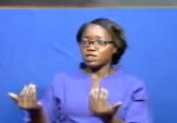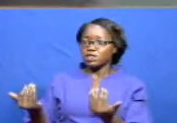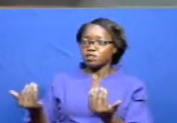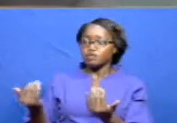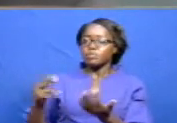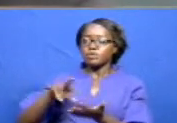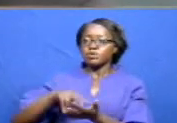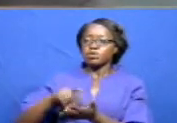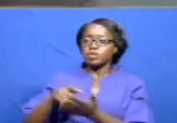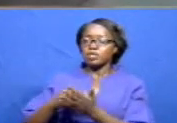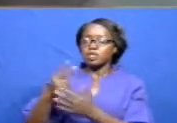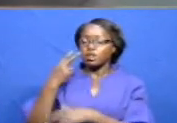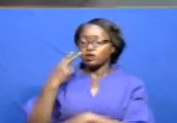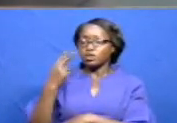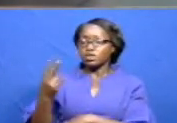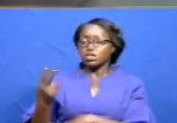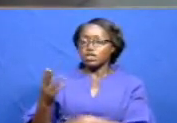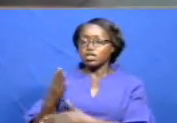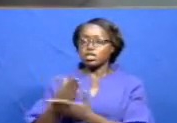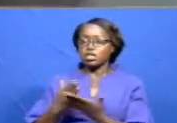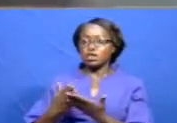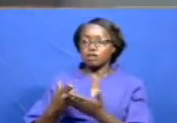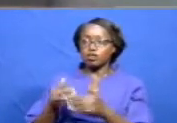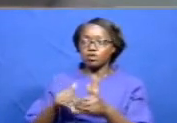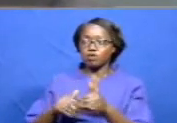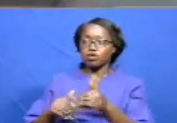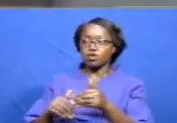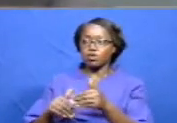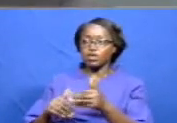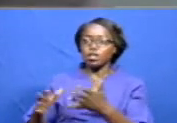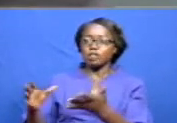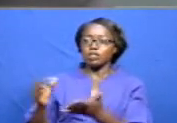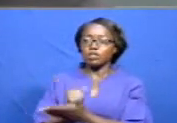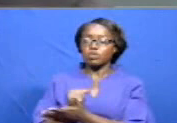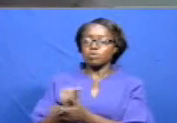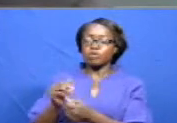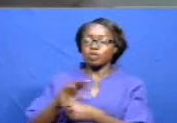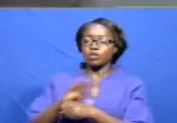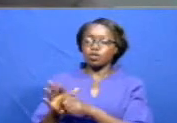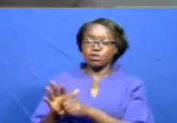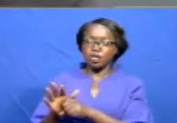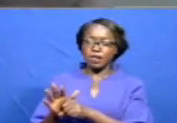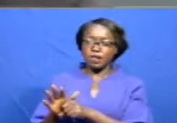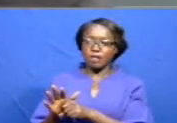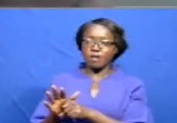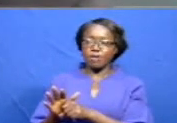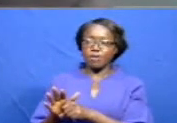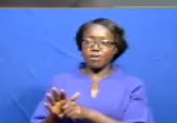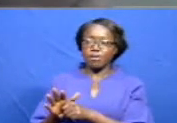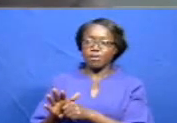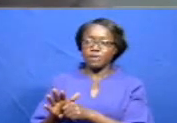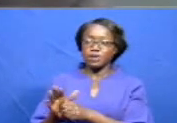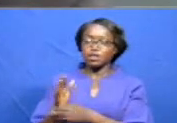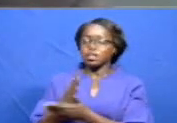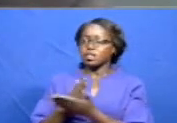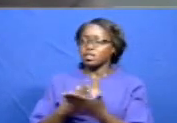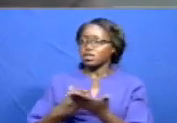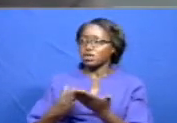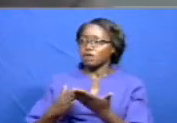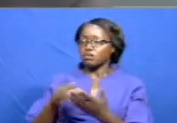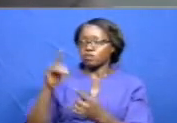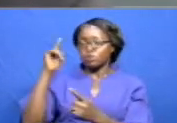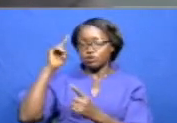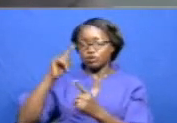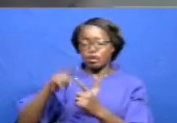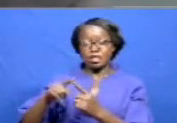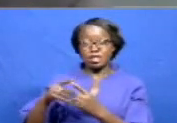that you will come to see. Some which we are formulating as we speak to adapt to the COVID scenario, some to address